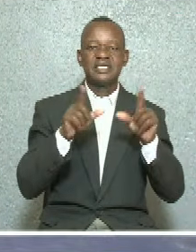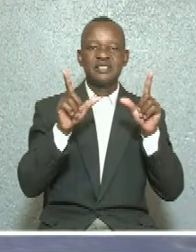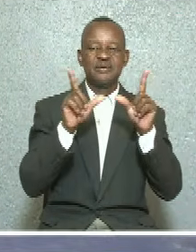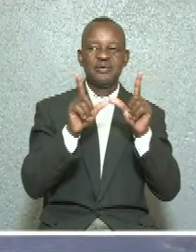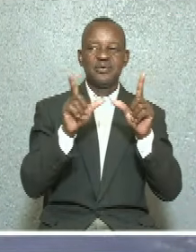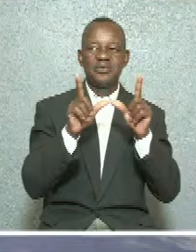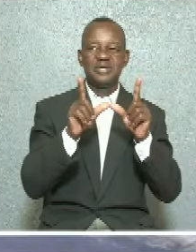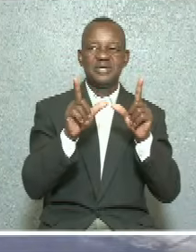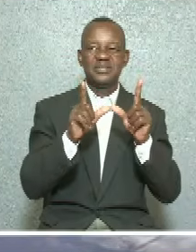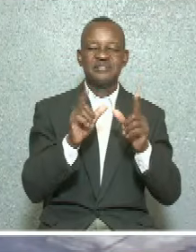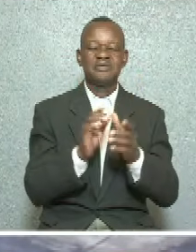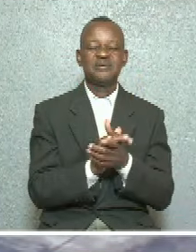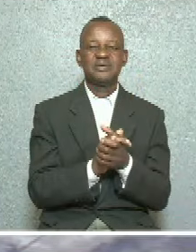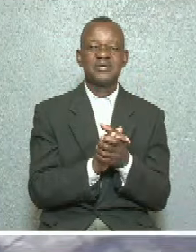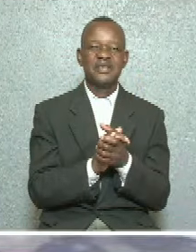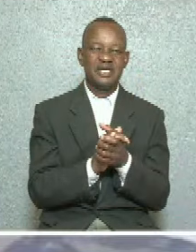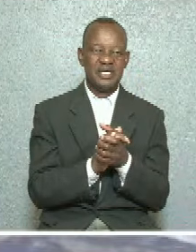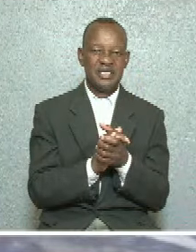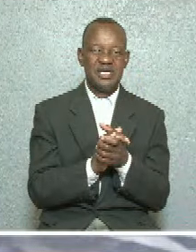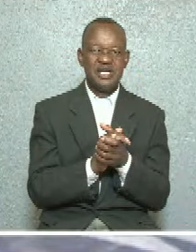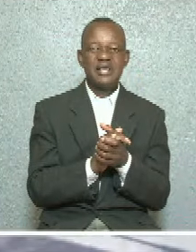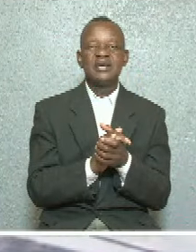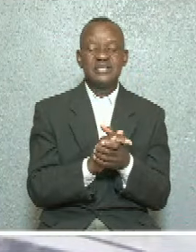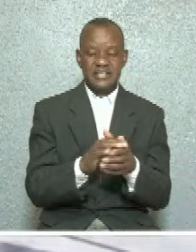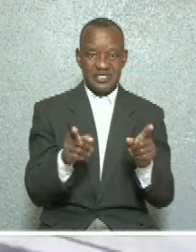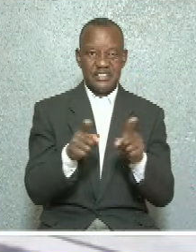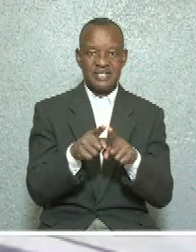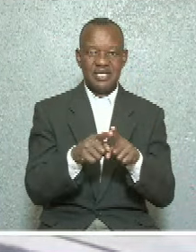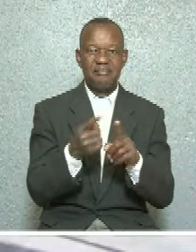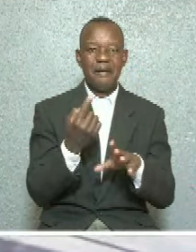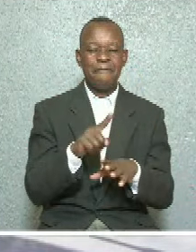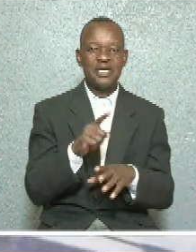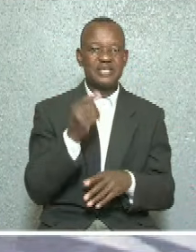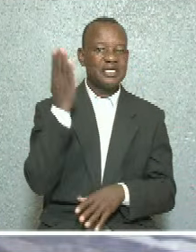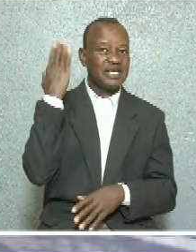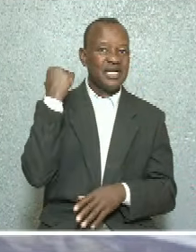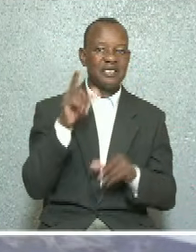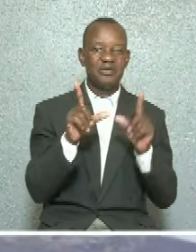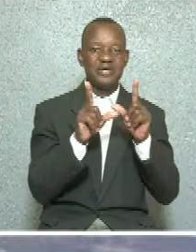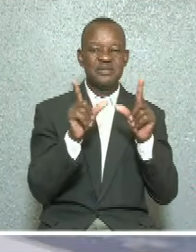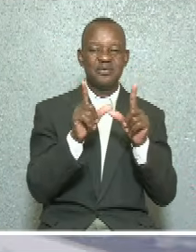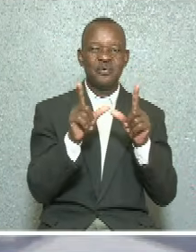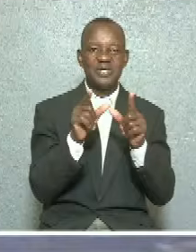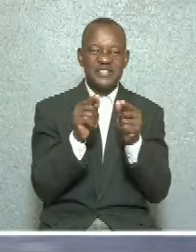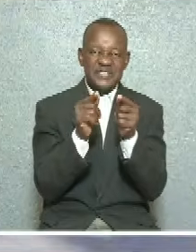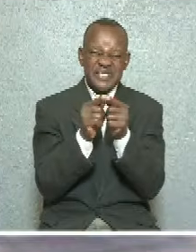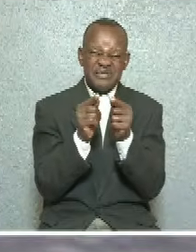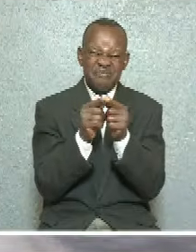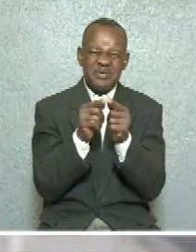looks now, but it was a bit smaller than what you see. All right, next question.